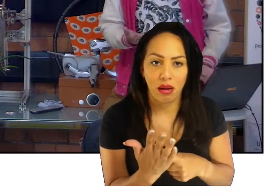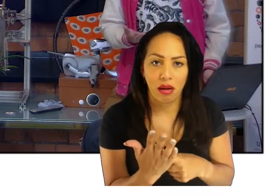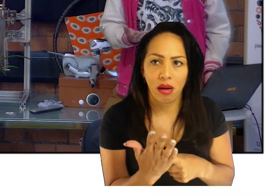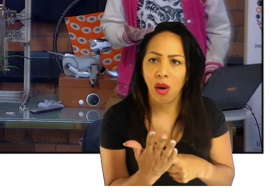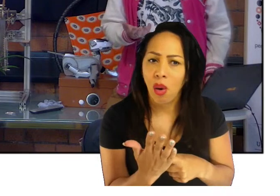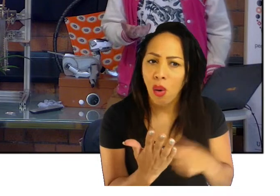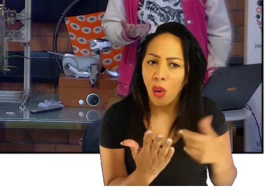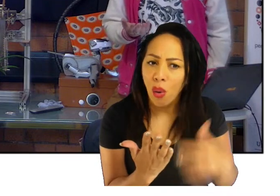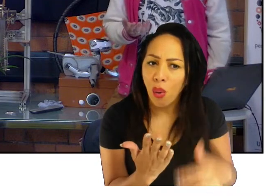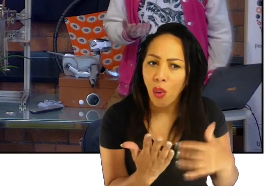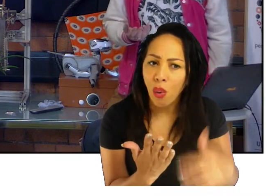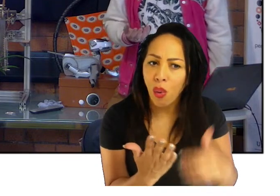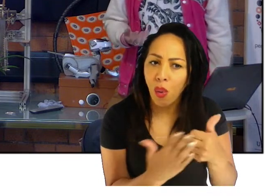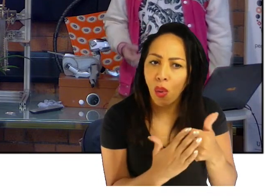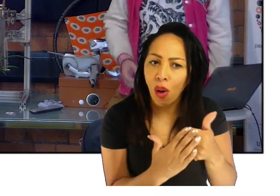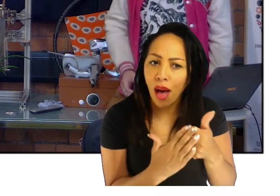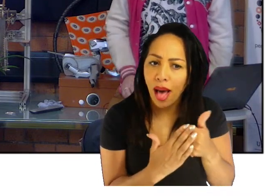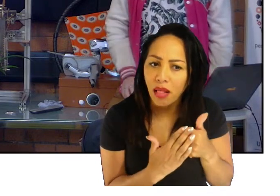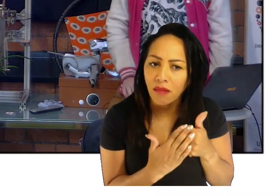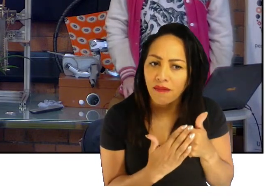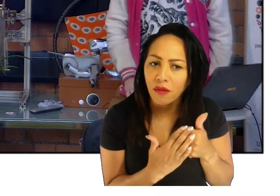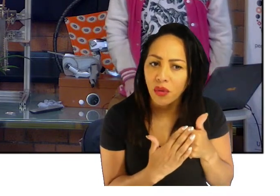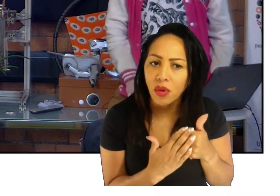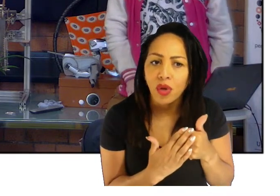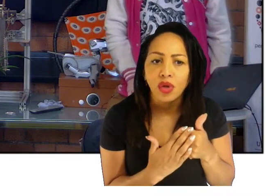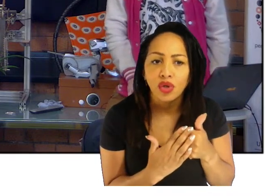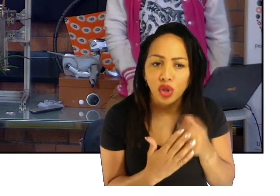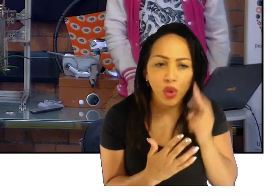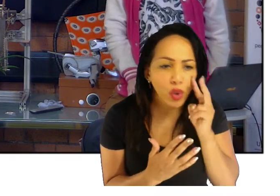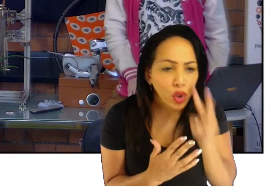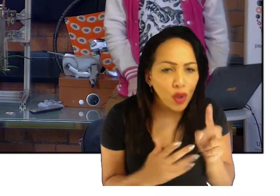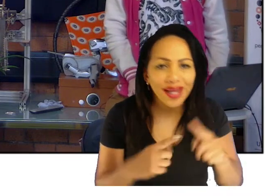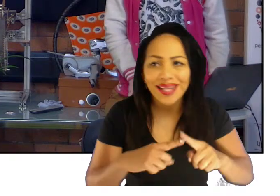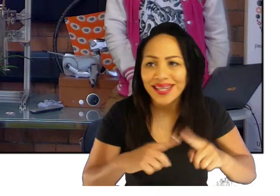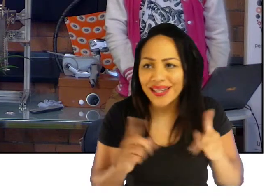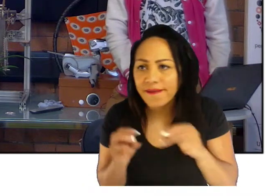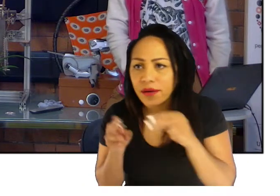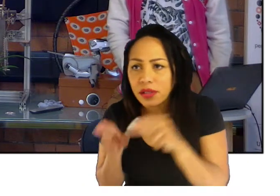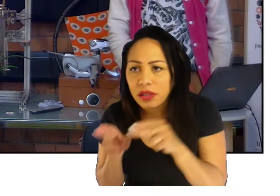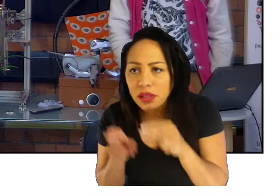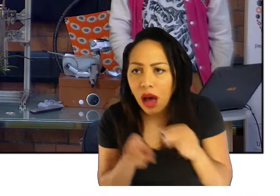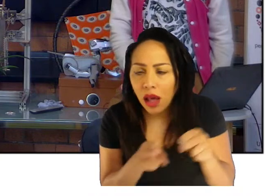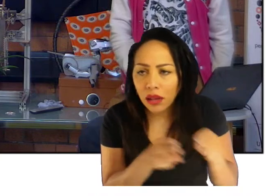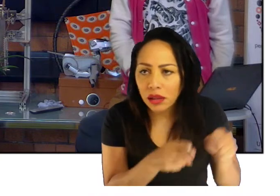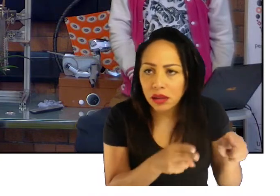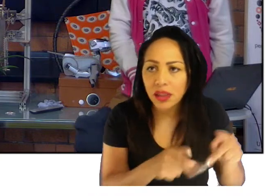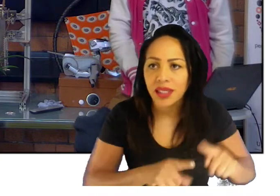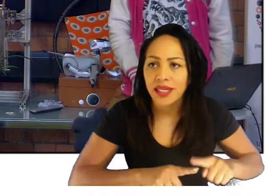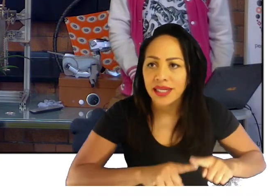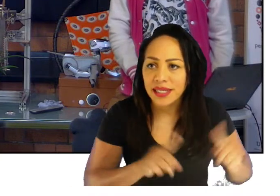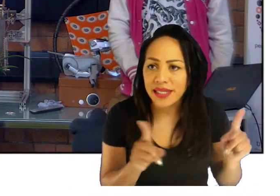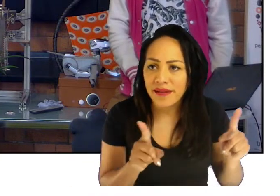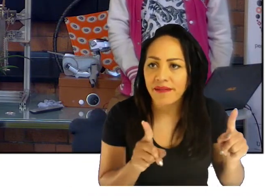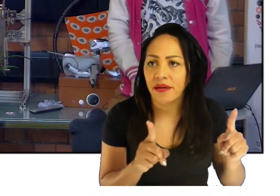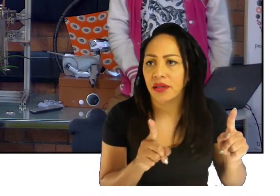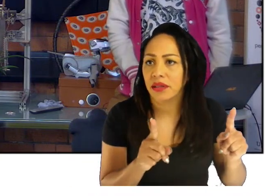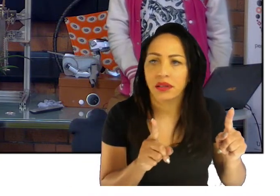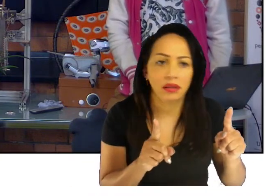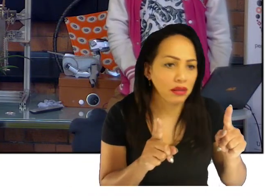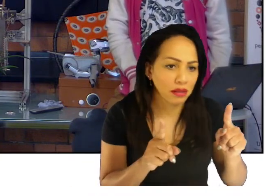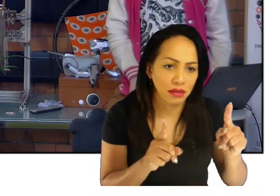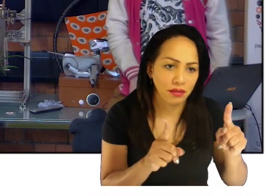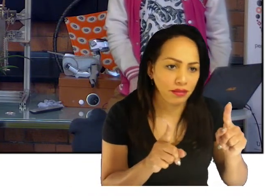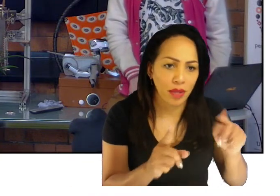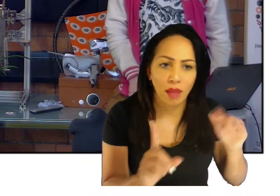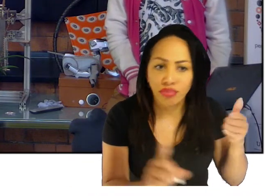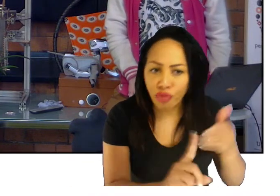what's already out there and different styles of like access statements and riders, and then try and think, okay, what's going to work best for me,